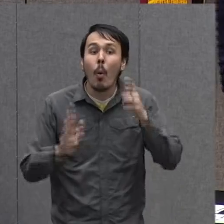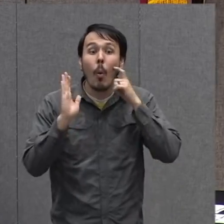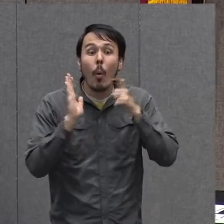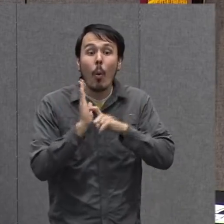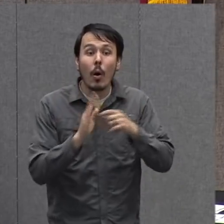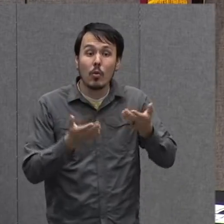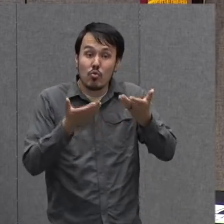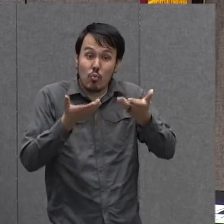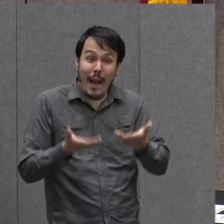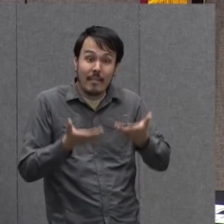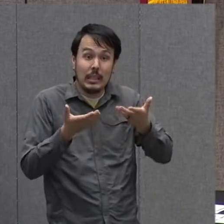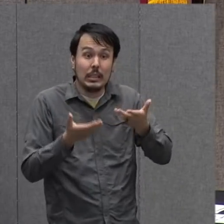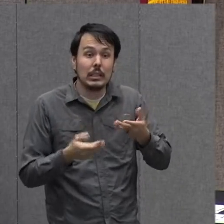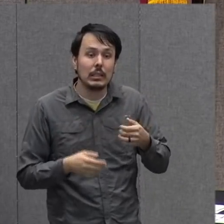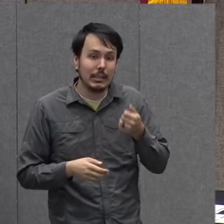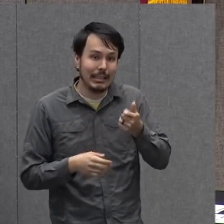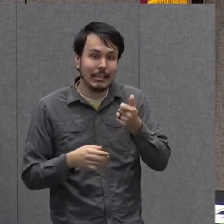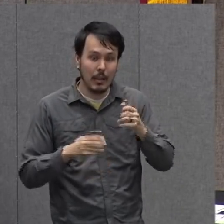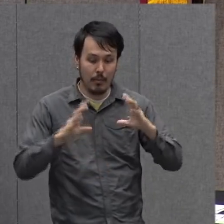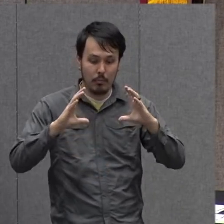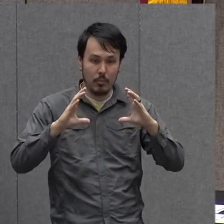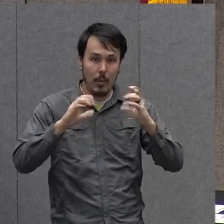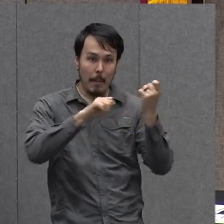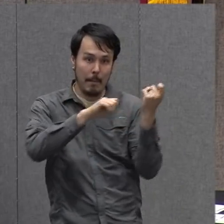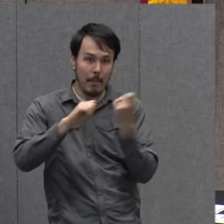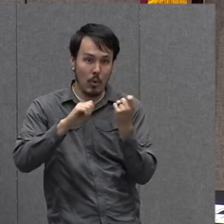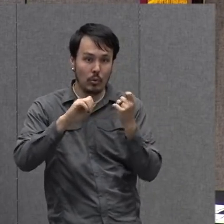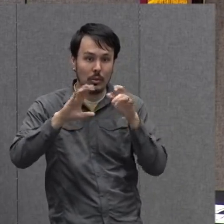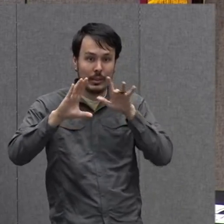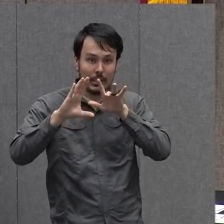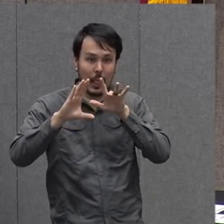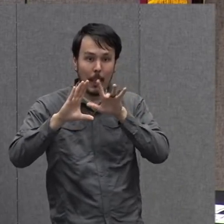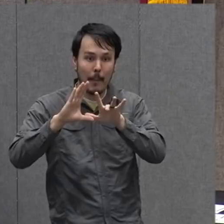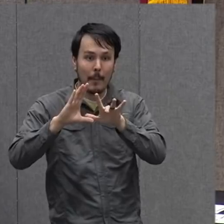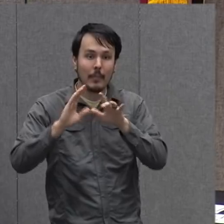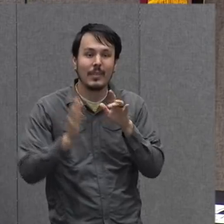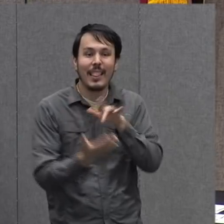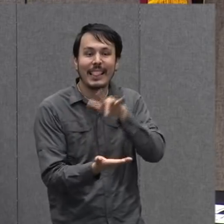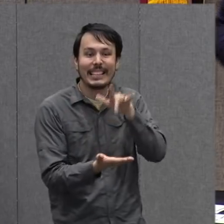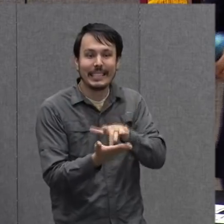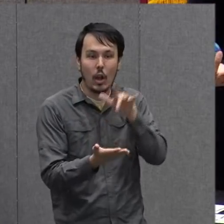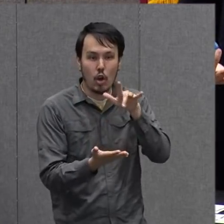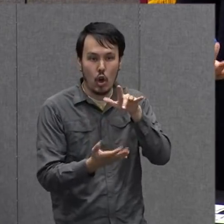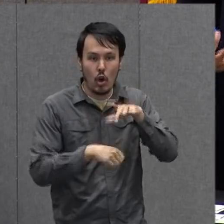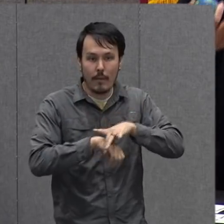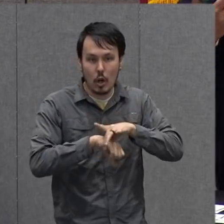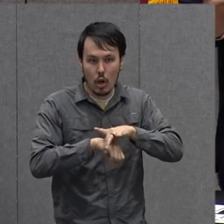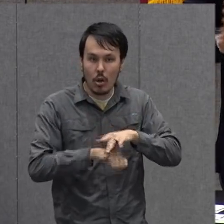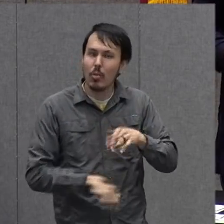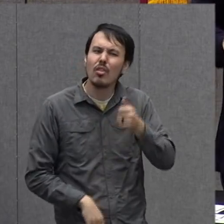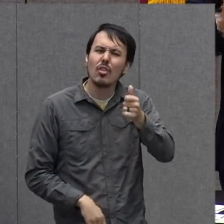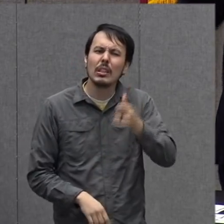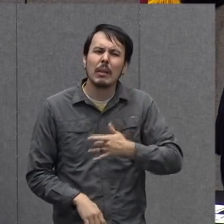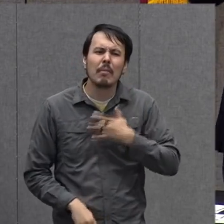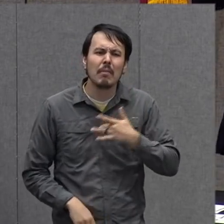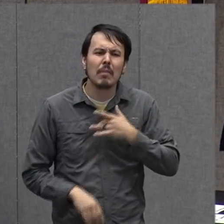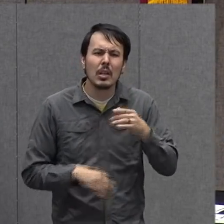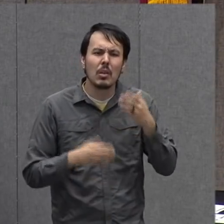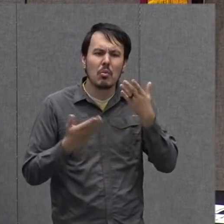to create pendulums or attach it to a string to have it go back and forth, swing it back and forth. Okay,